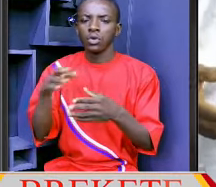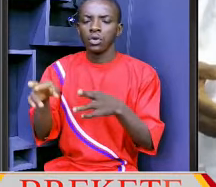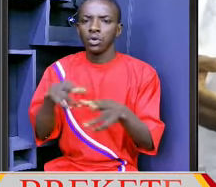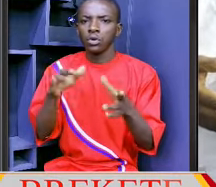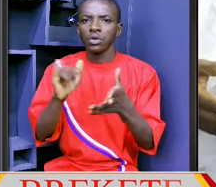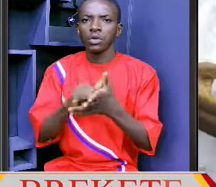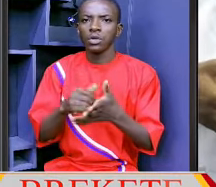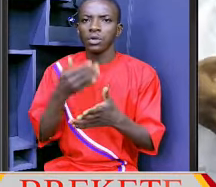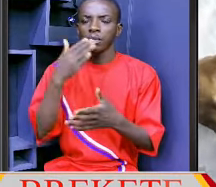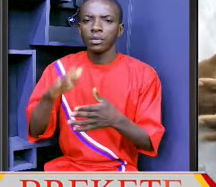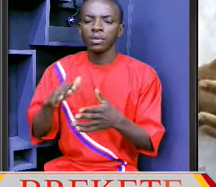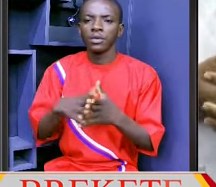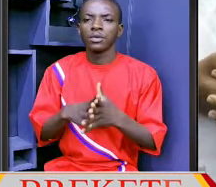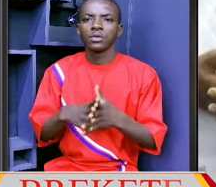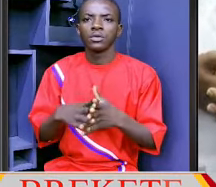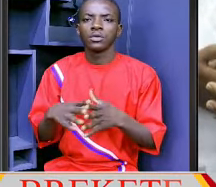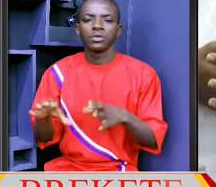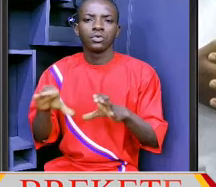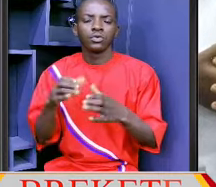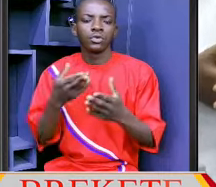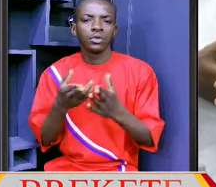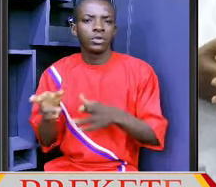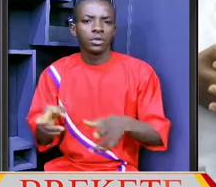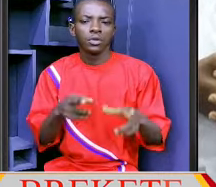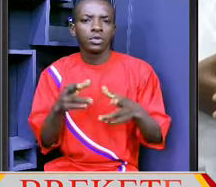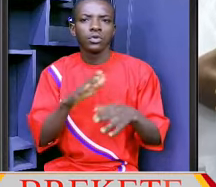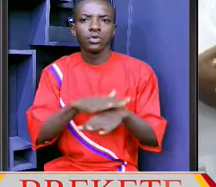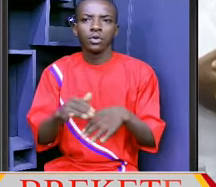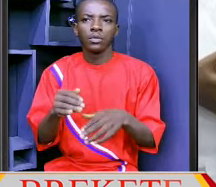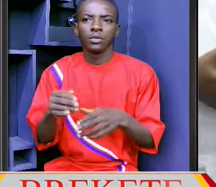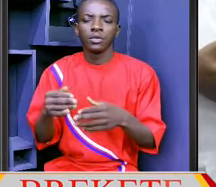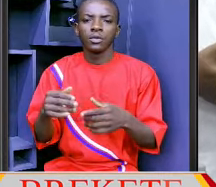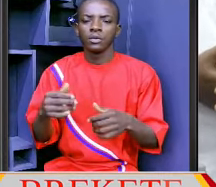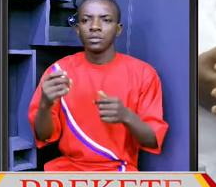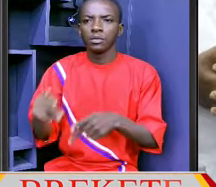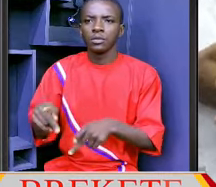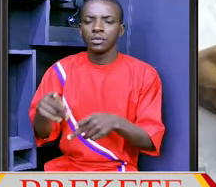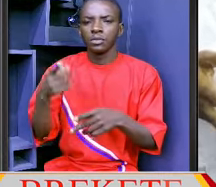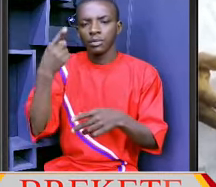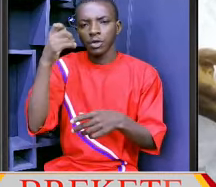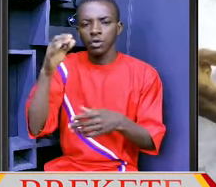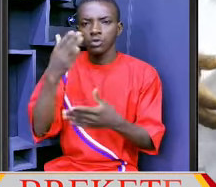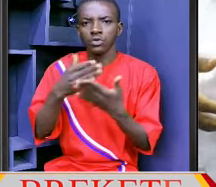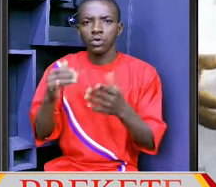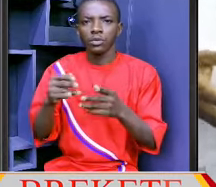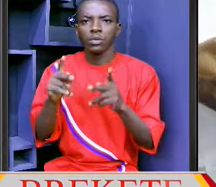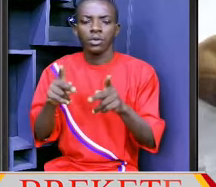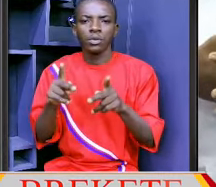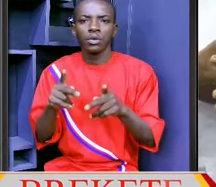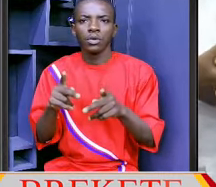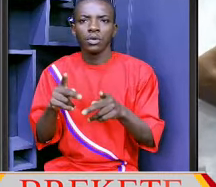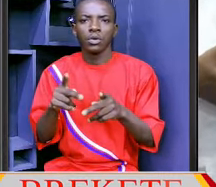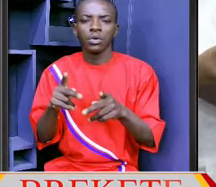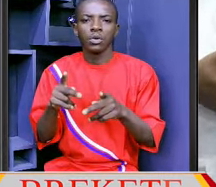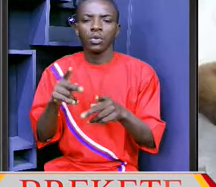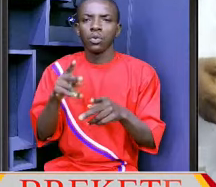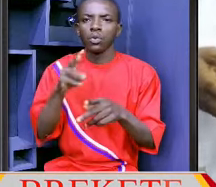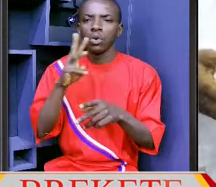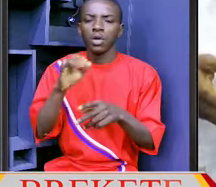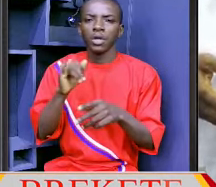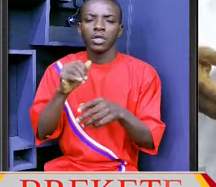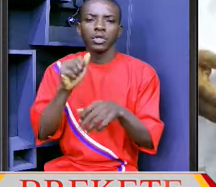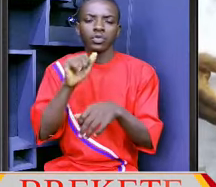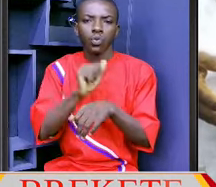make right. You correct the make You're you do right, the road. Sir. You're right. Don't misplace your priority because some people they hail you. Wike is working. Wike is